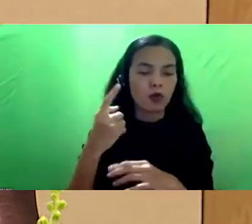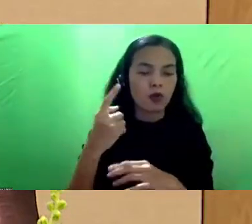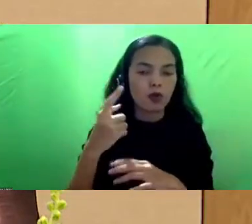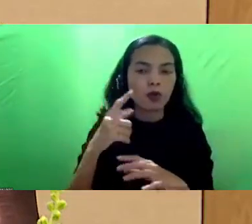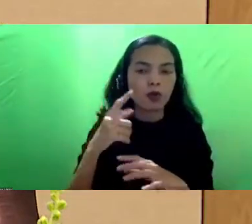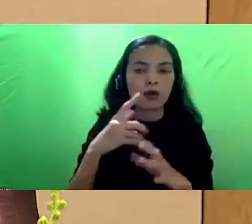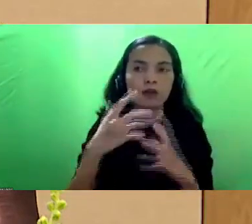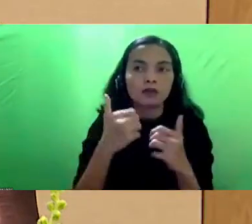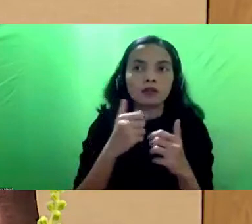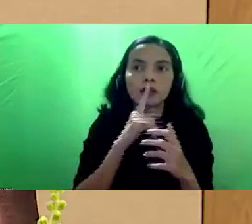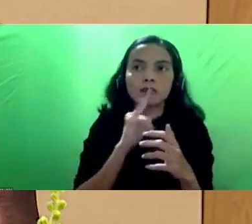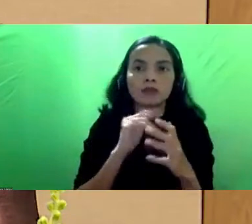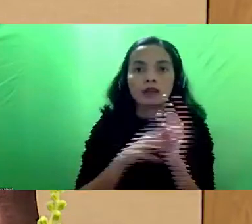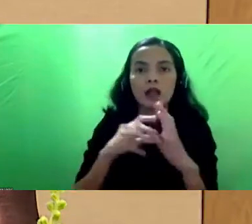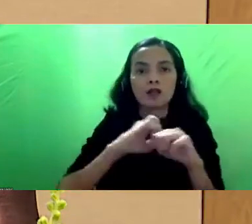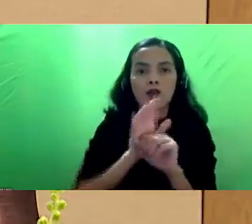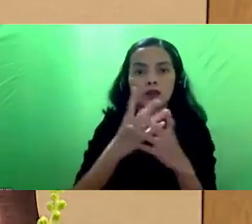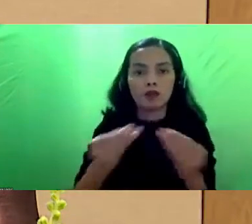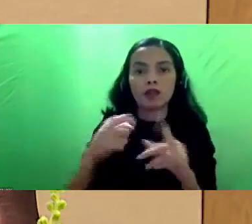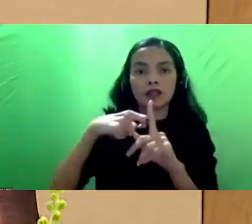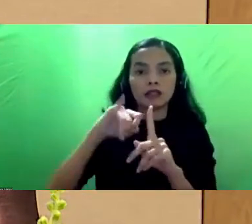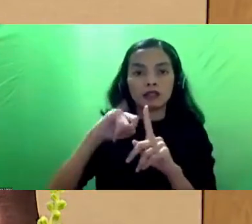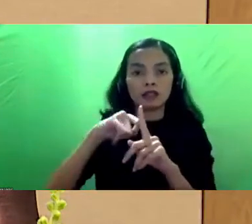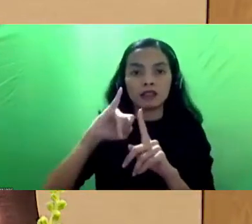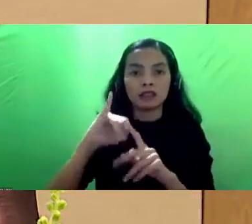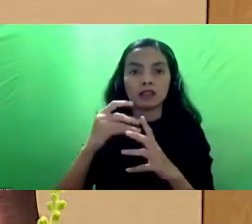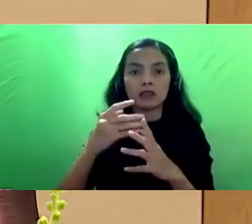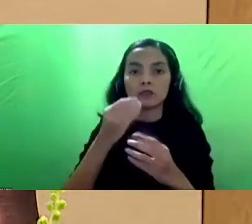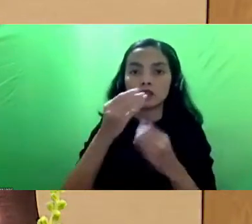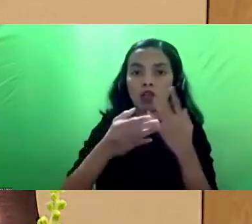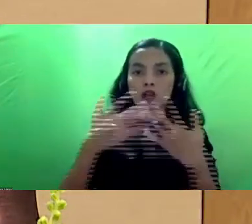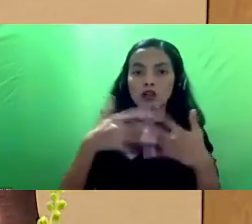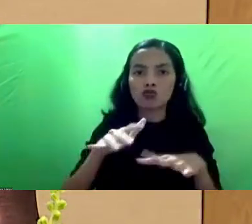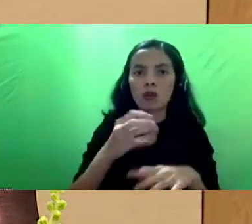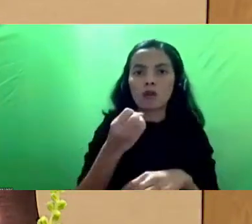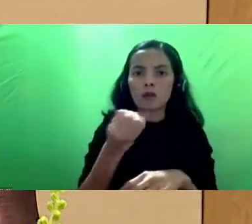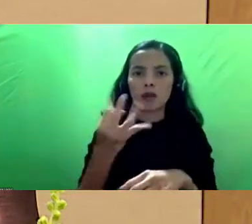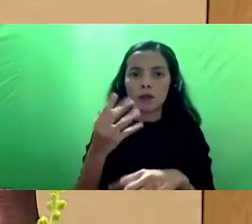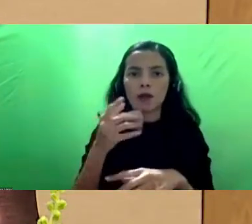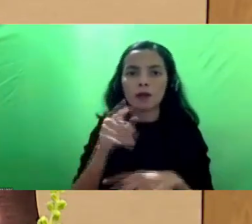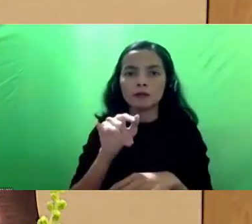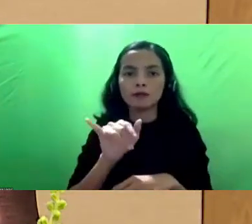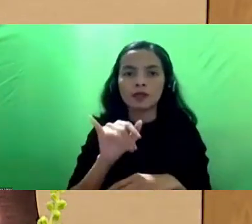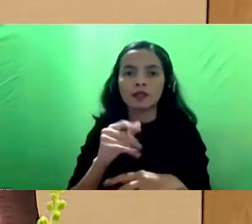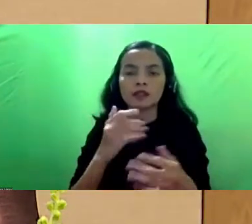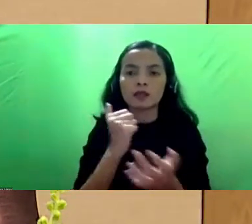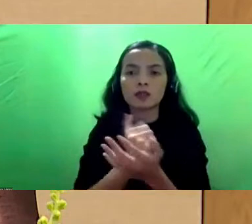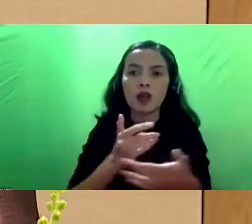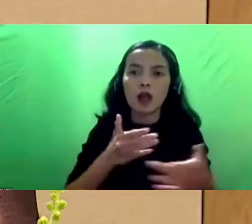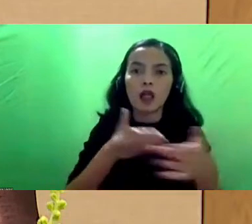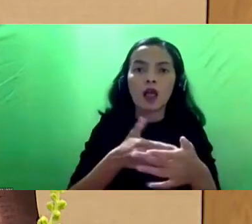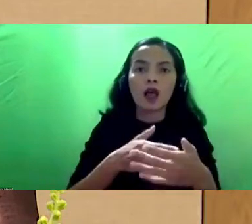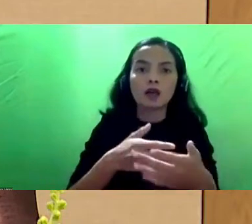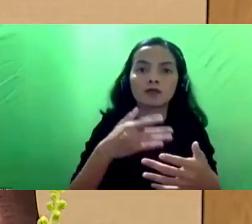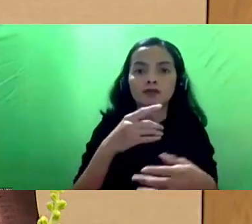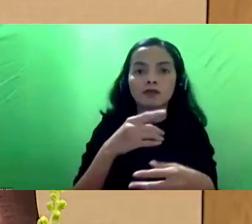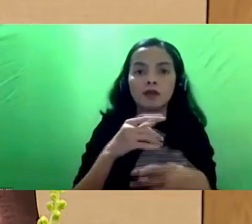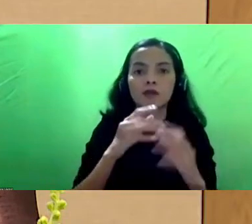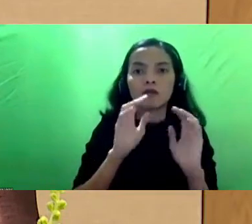Mbak Kiki already mentioned some. Yeah, I think one of the main challenge is basically